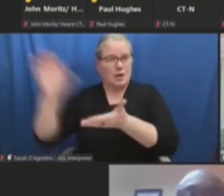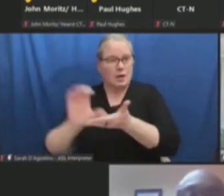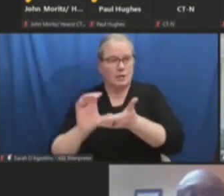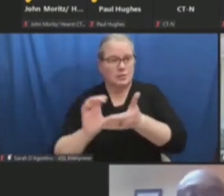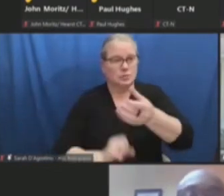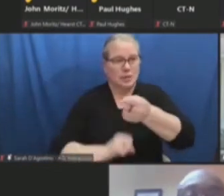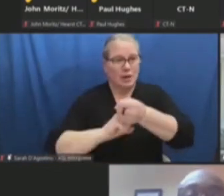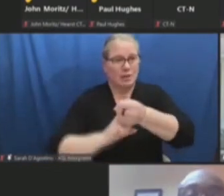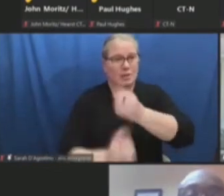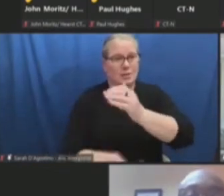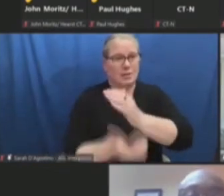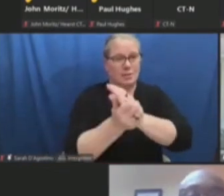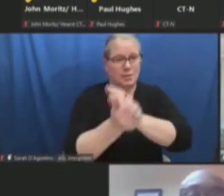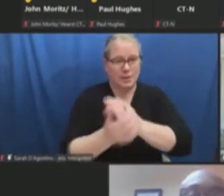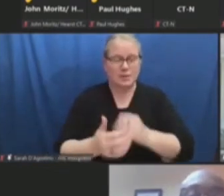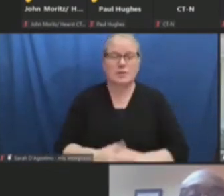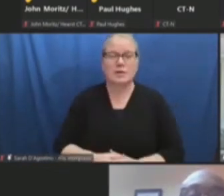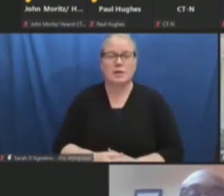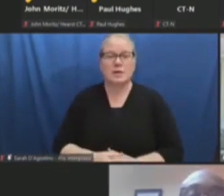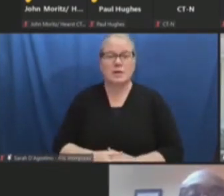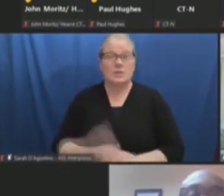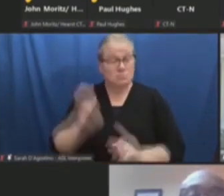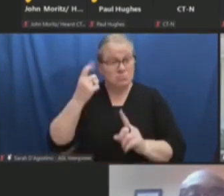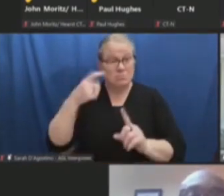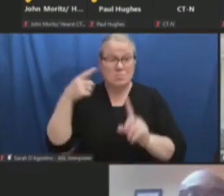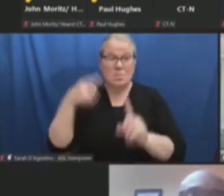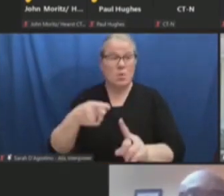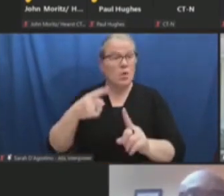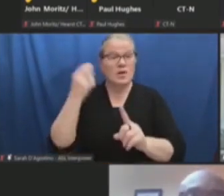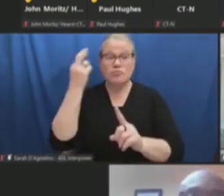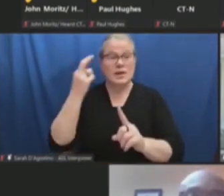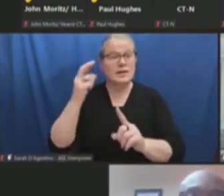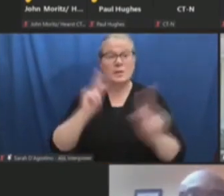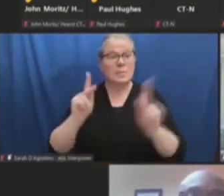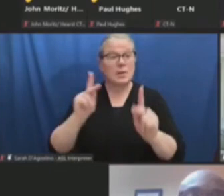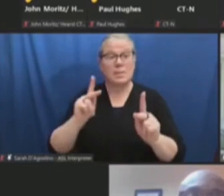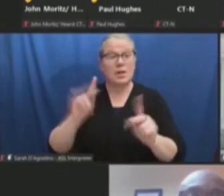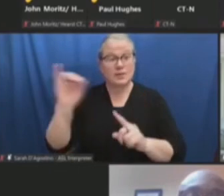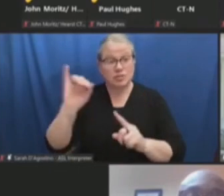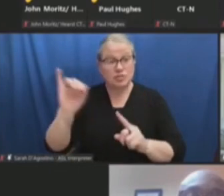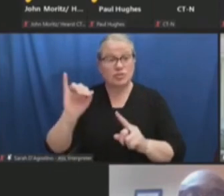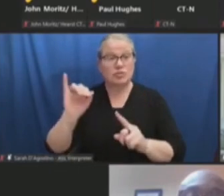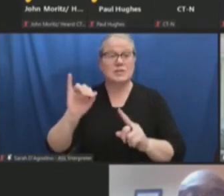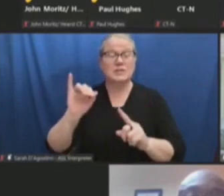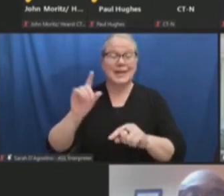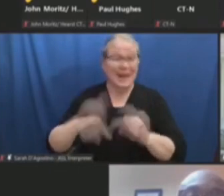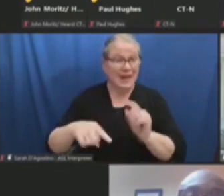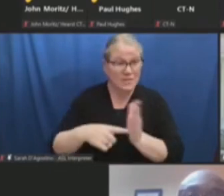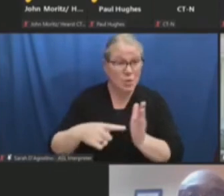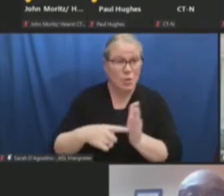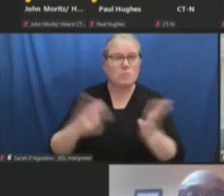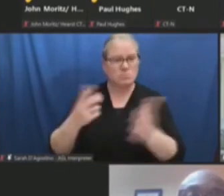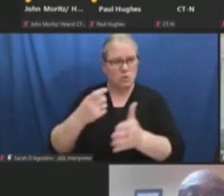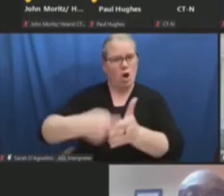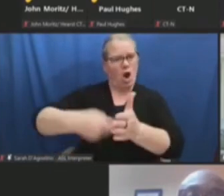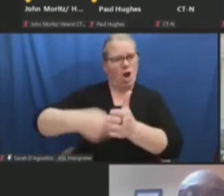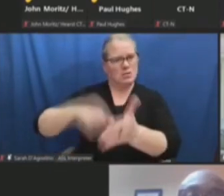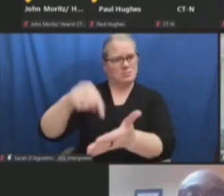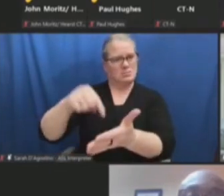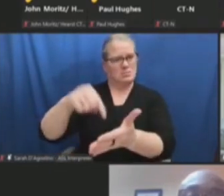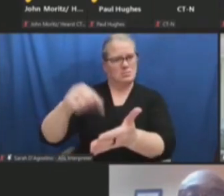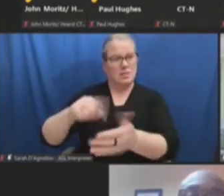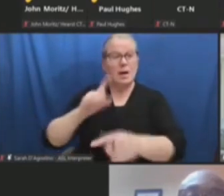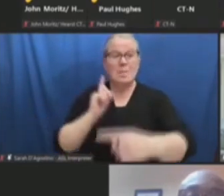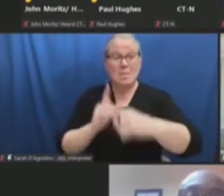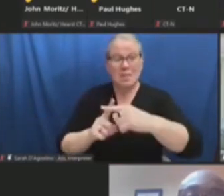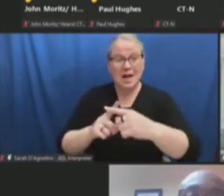well. It is all about cost, obviously, at the end of the day, as to whether or not people can afford the premiums. But when the deductibles are still pretty